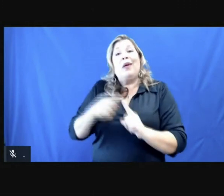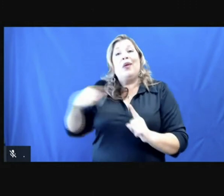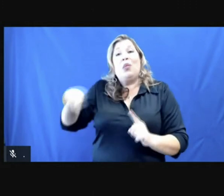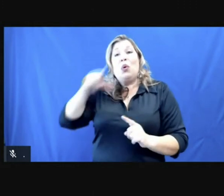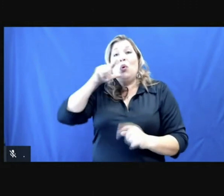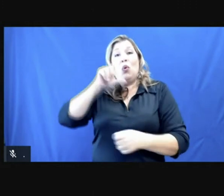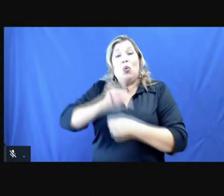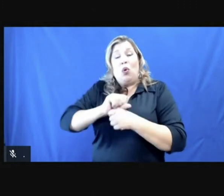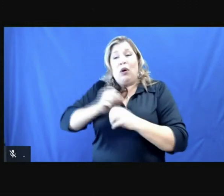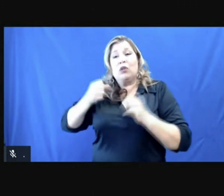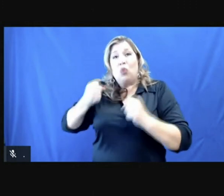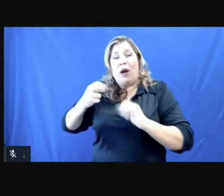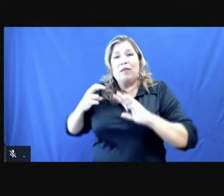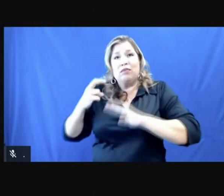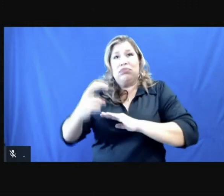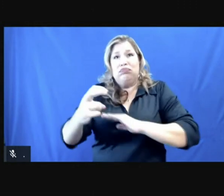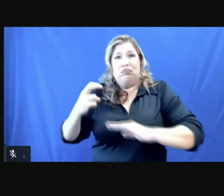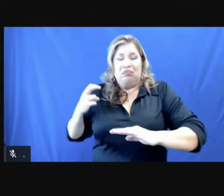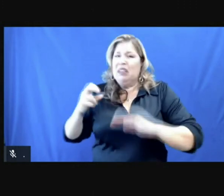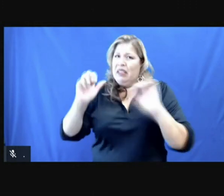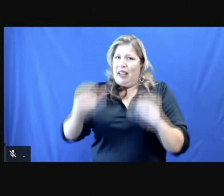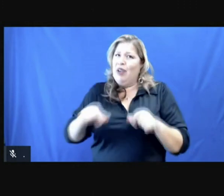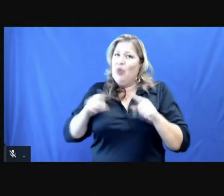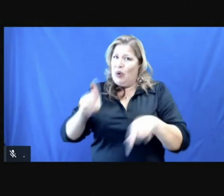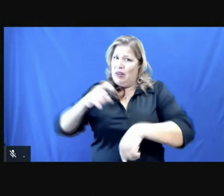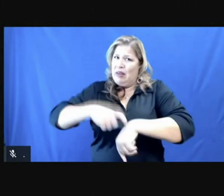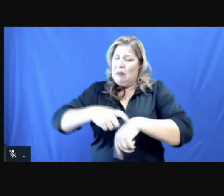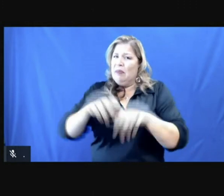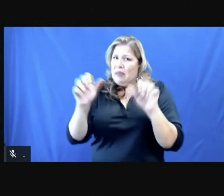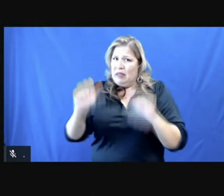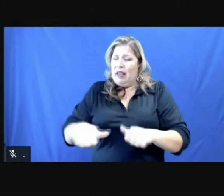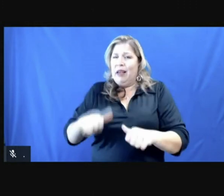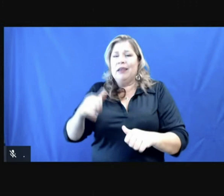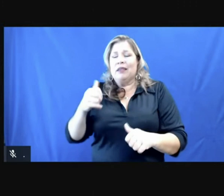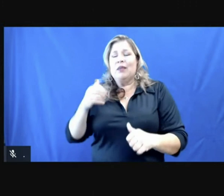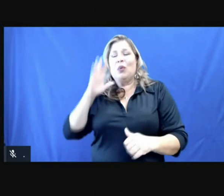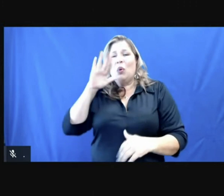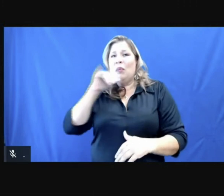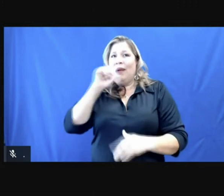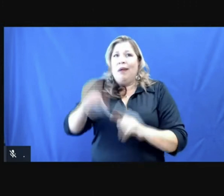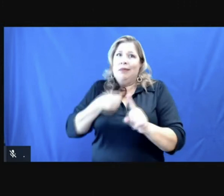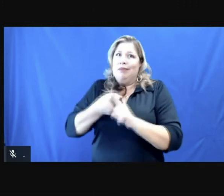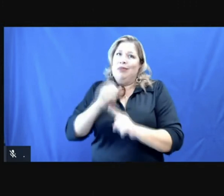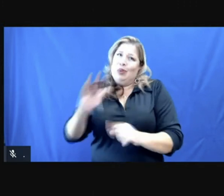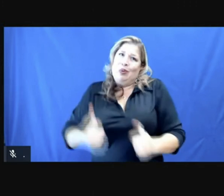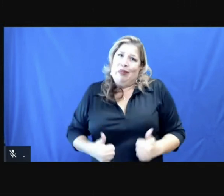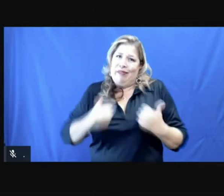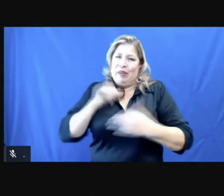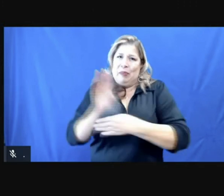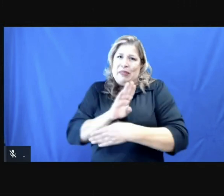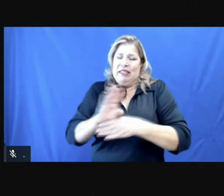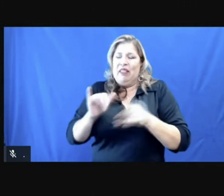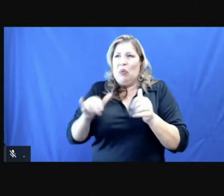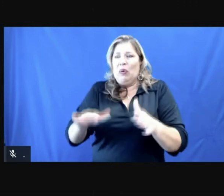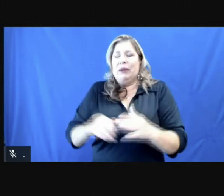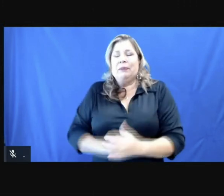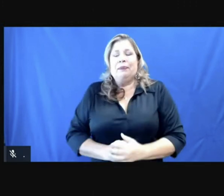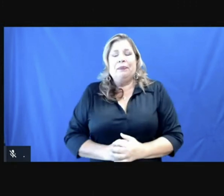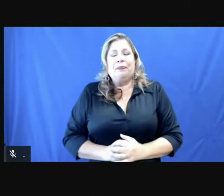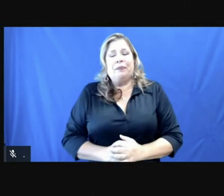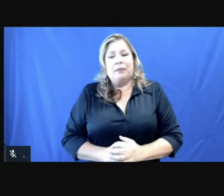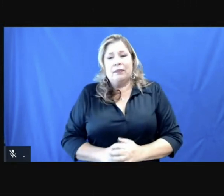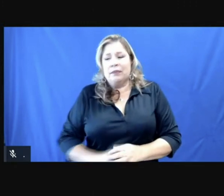hope that people have no difficulty in change with that part of their life or their business. Adam Dean,